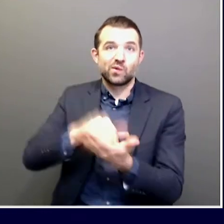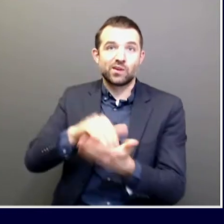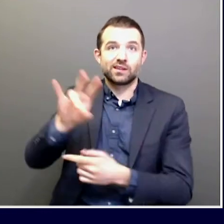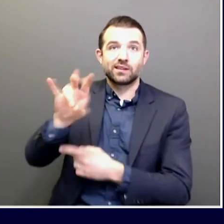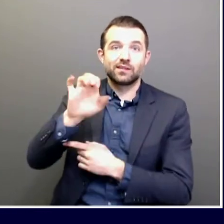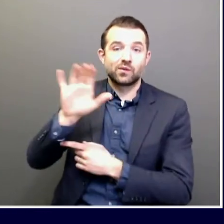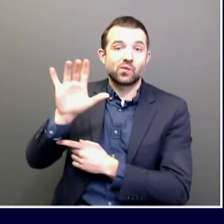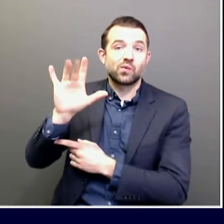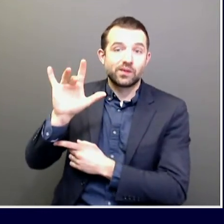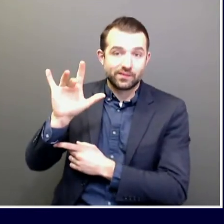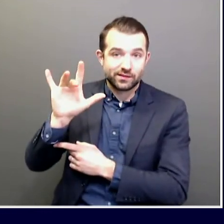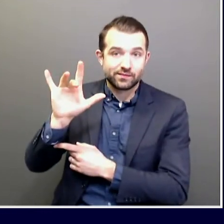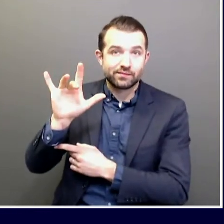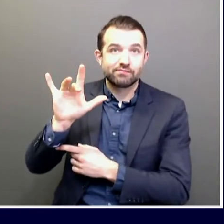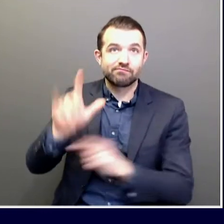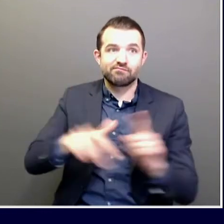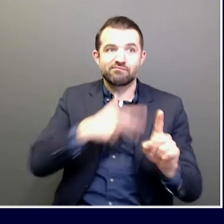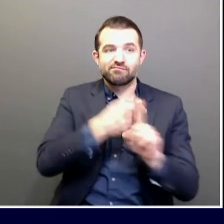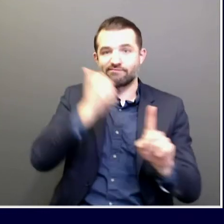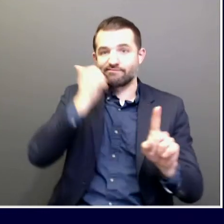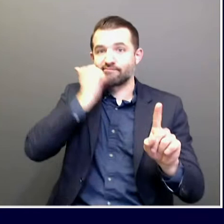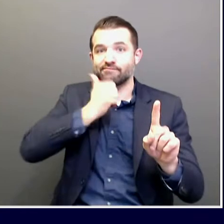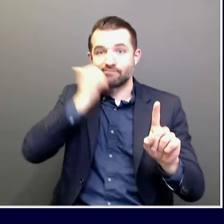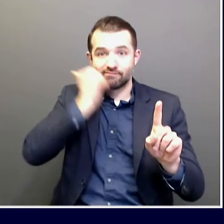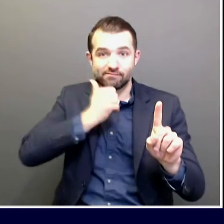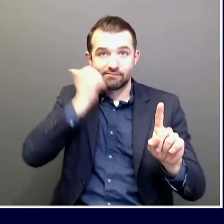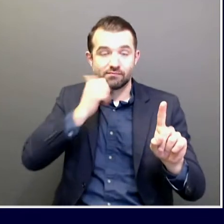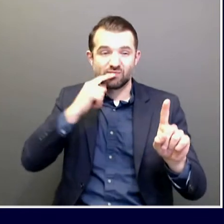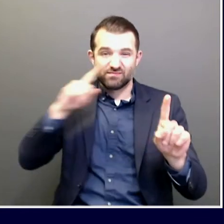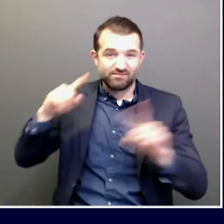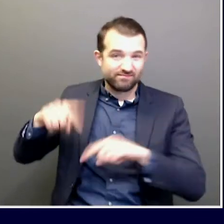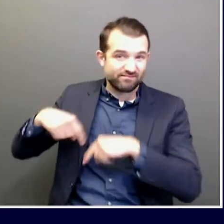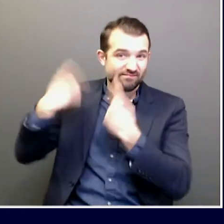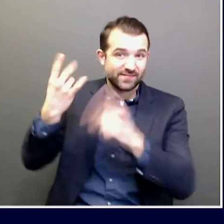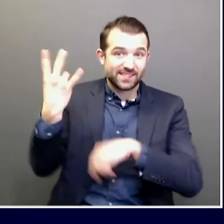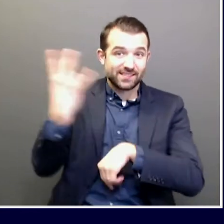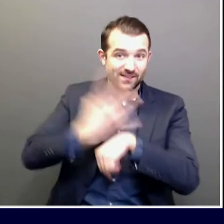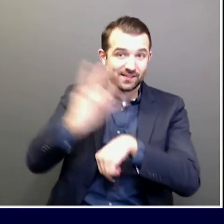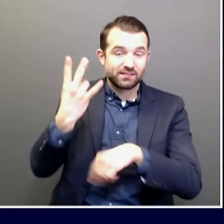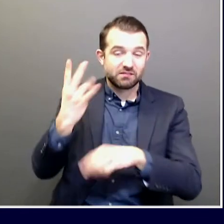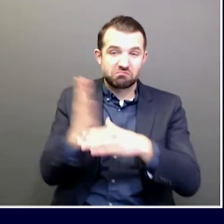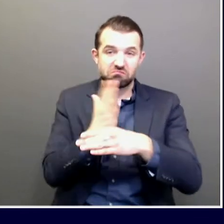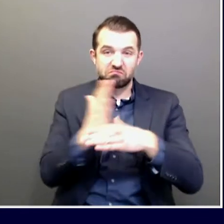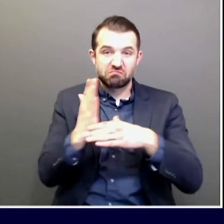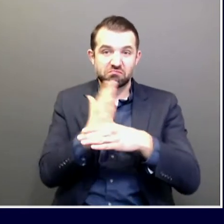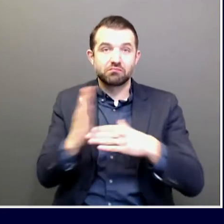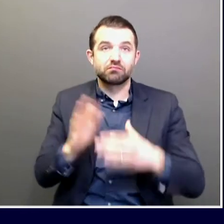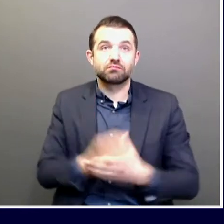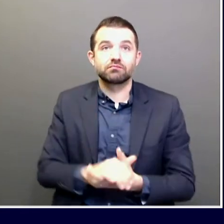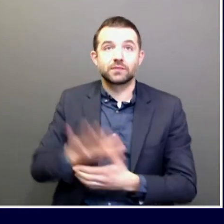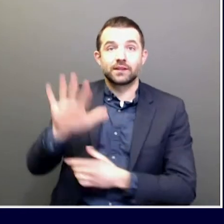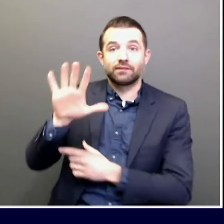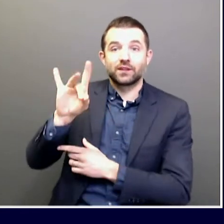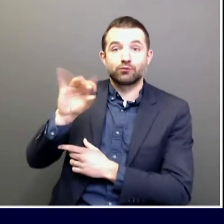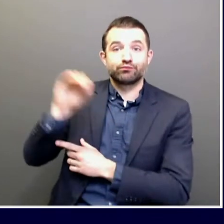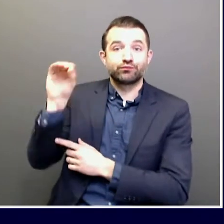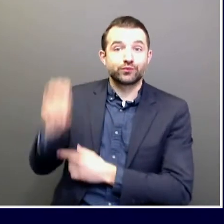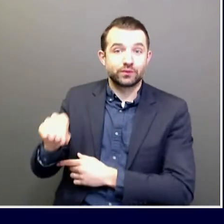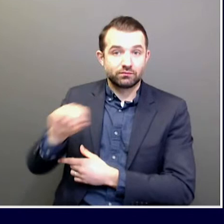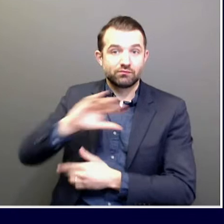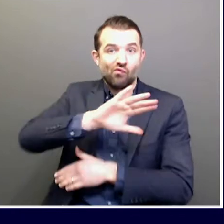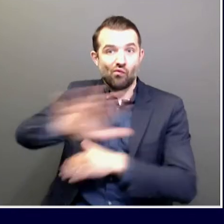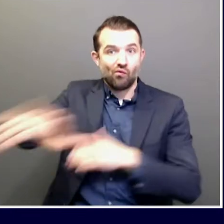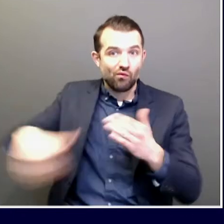we talked about last week around contact tracing. I want to take a moment again to review the changes to contact tracing that